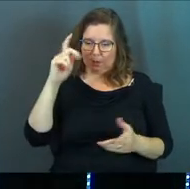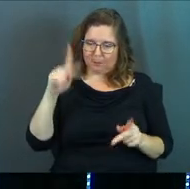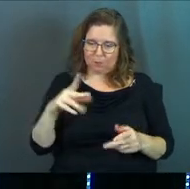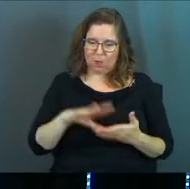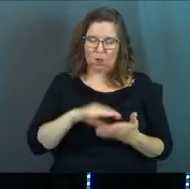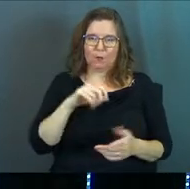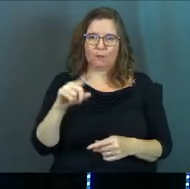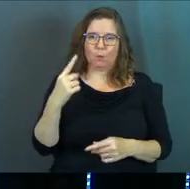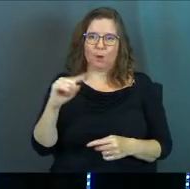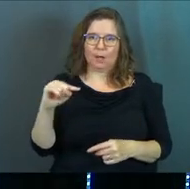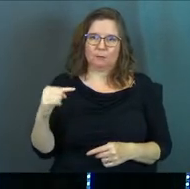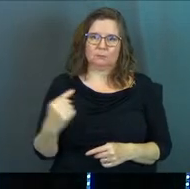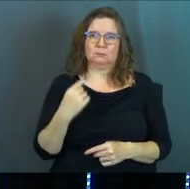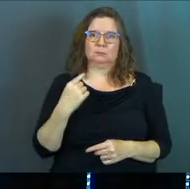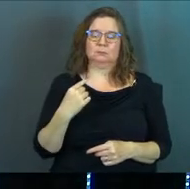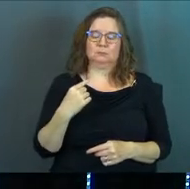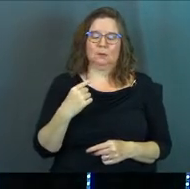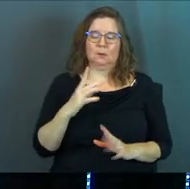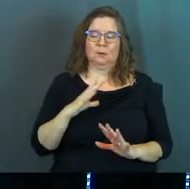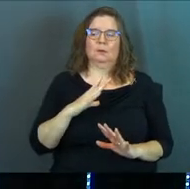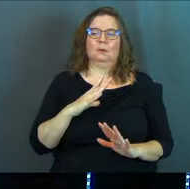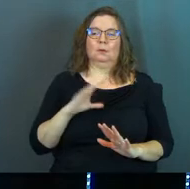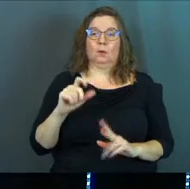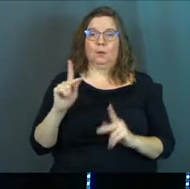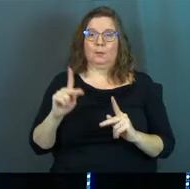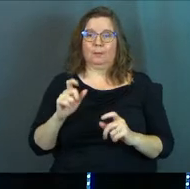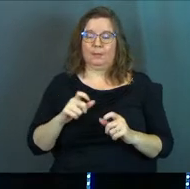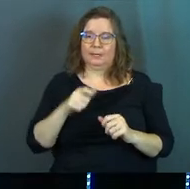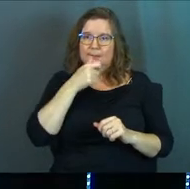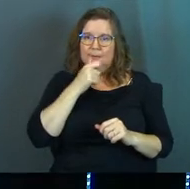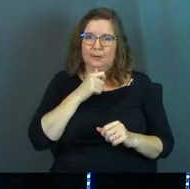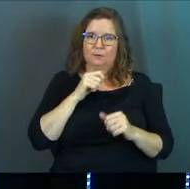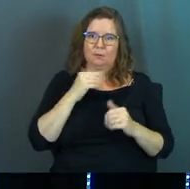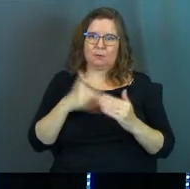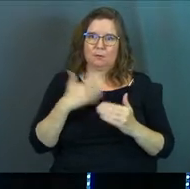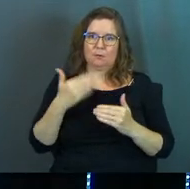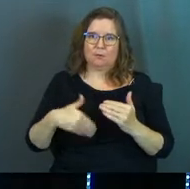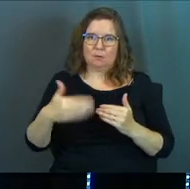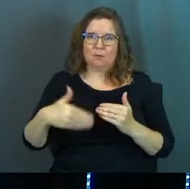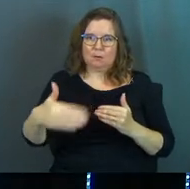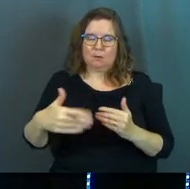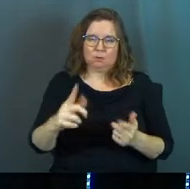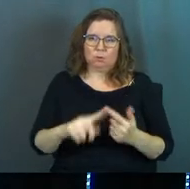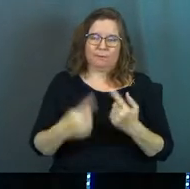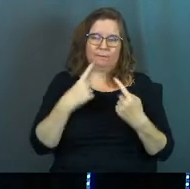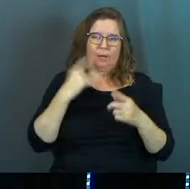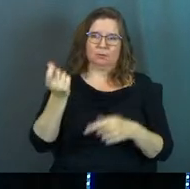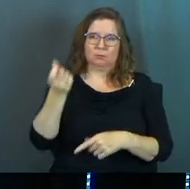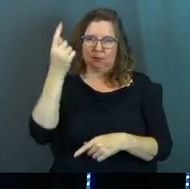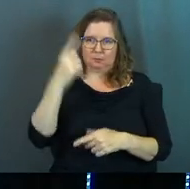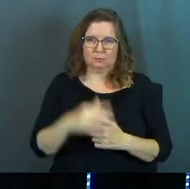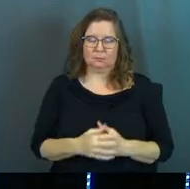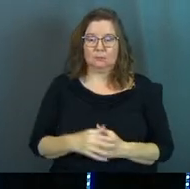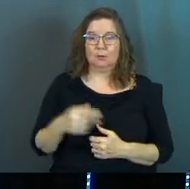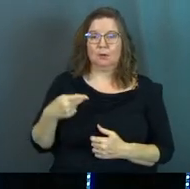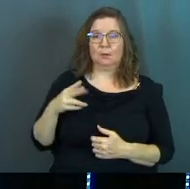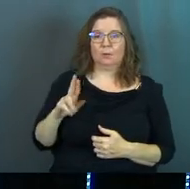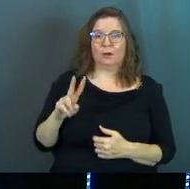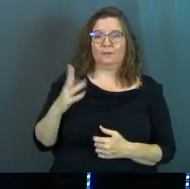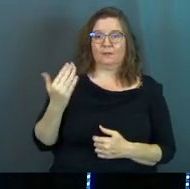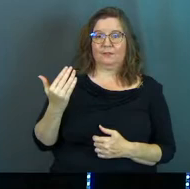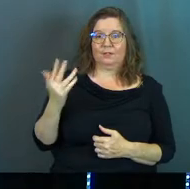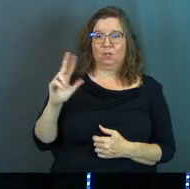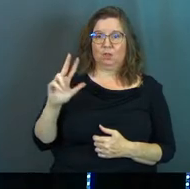single rebuke what others must suffer devastating losses to understand. Proverbs 15, 31.